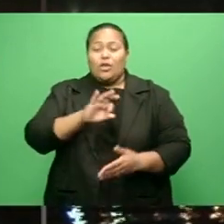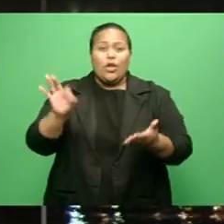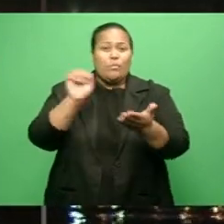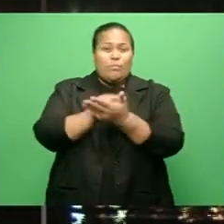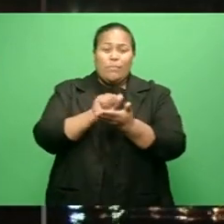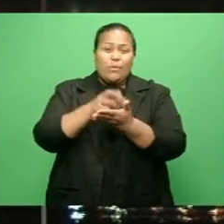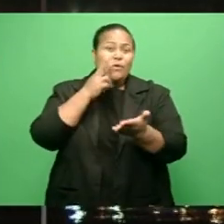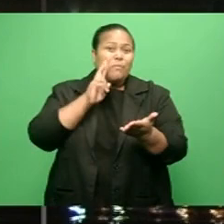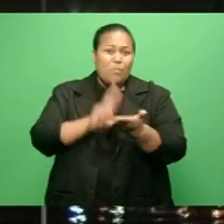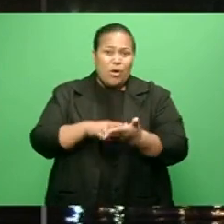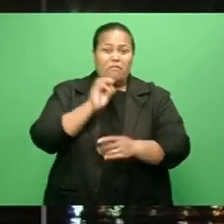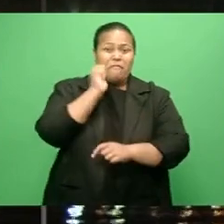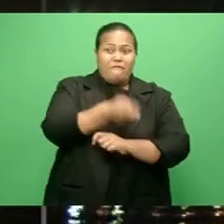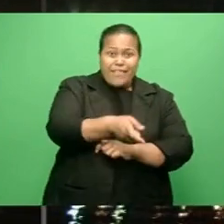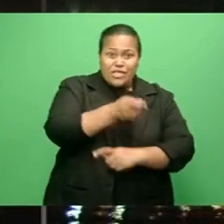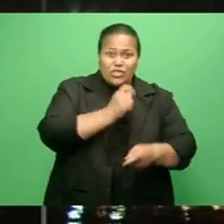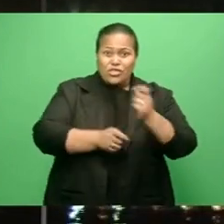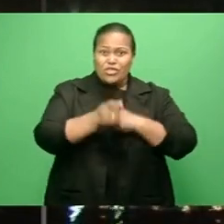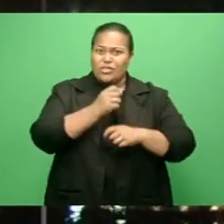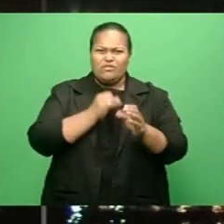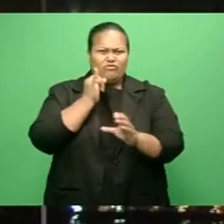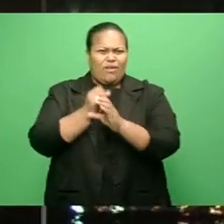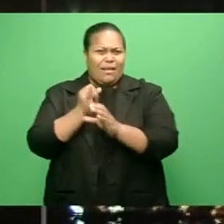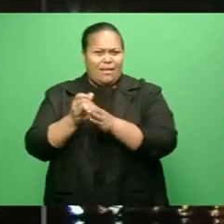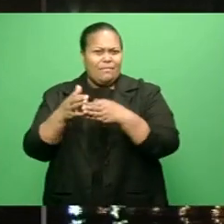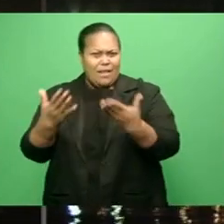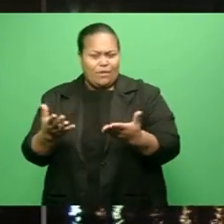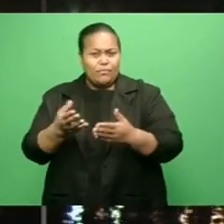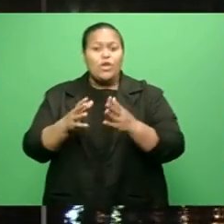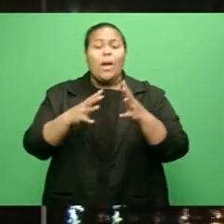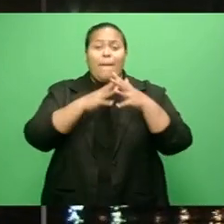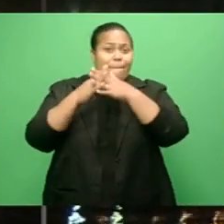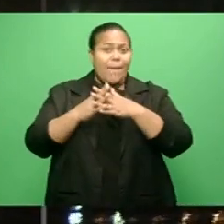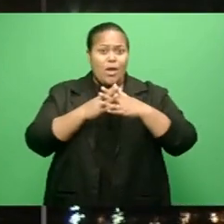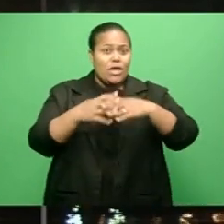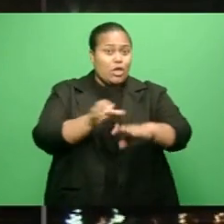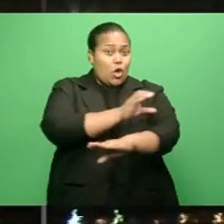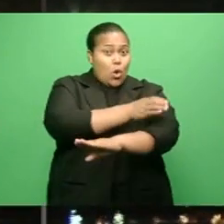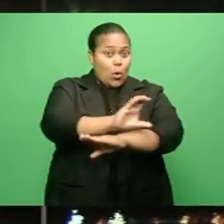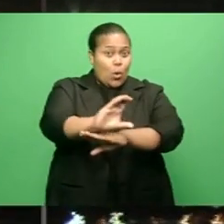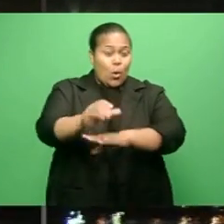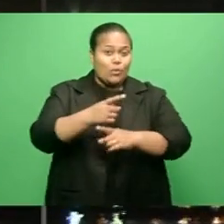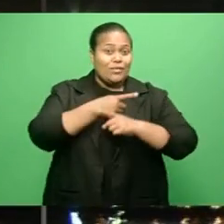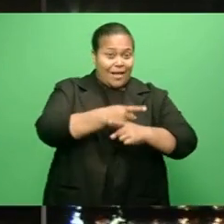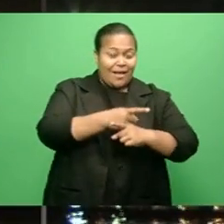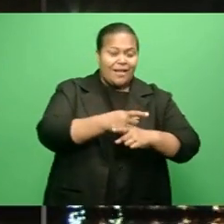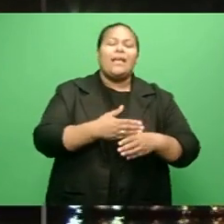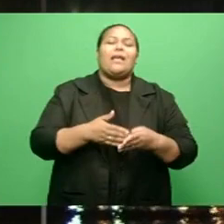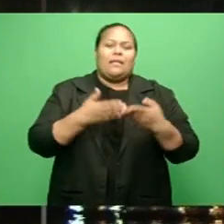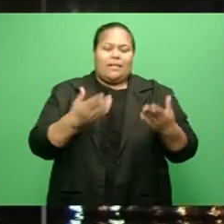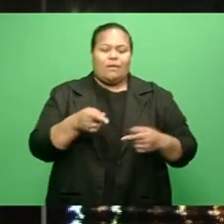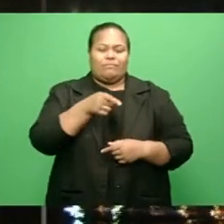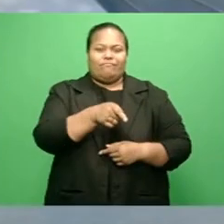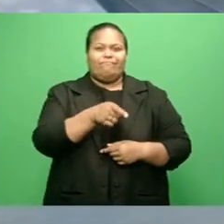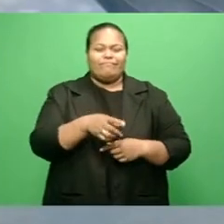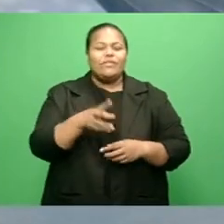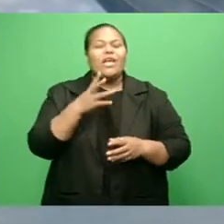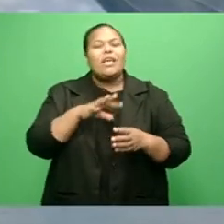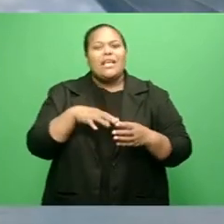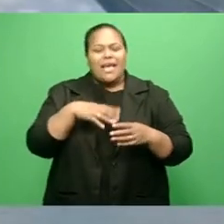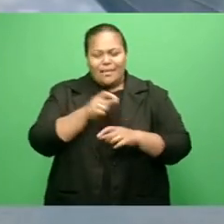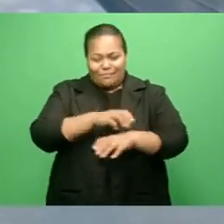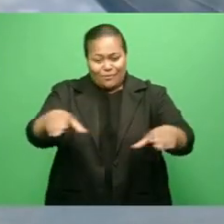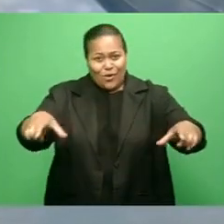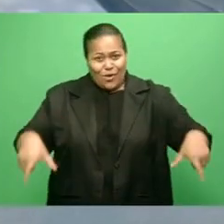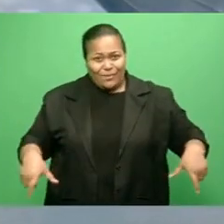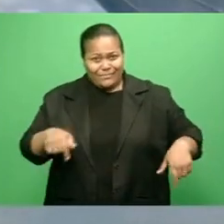fishing becoming a global threat, the U.S. Coast Guard is committed to keeping Fiji's exclusive economic zone safe. Docked at the Suva